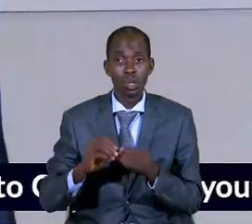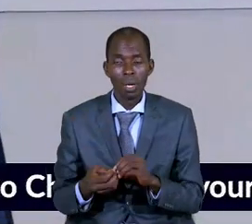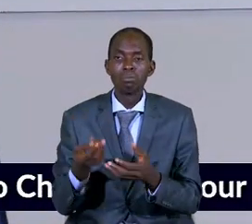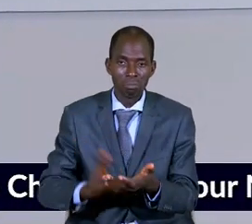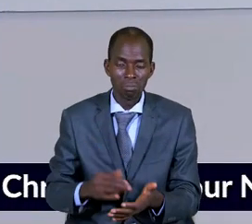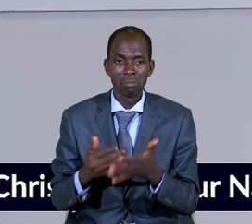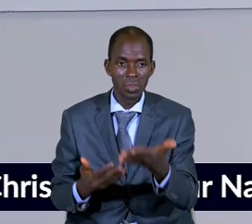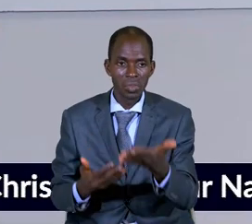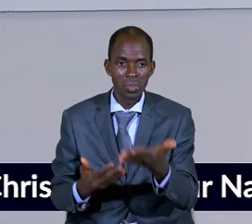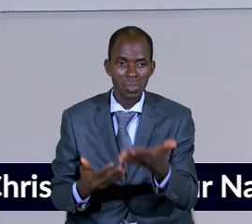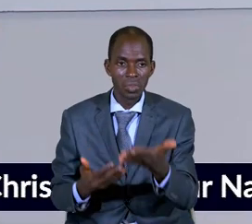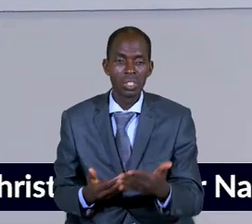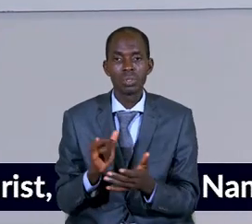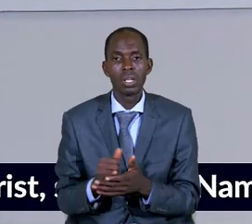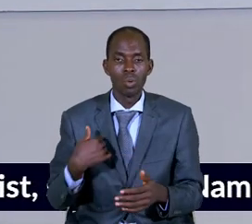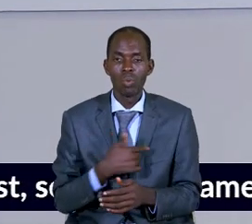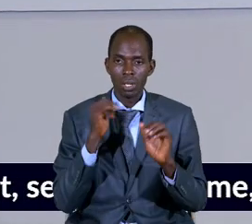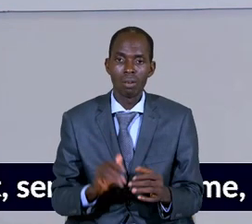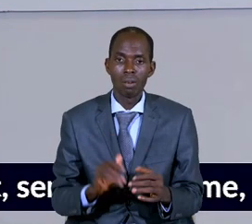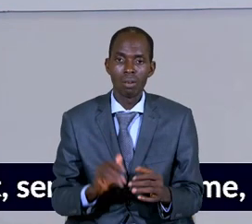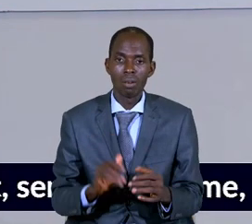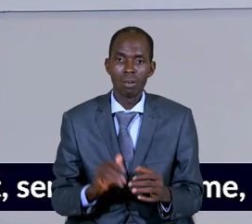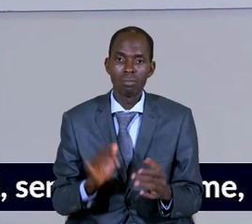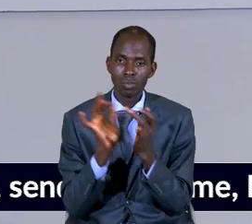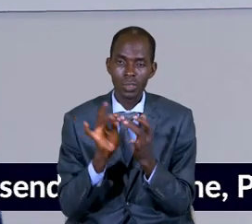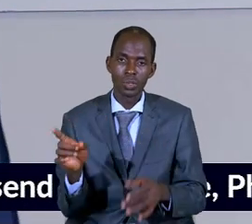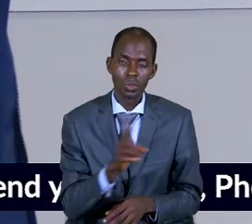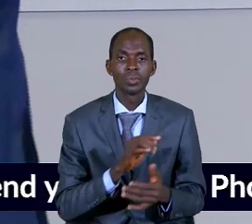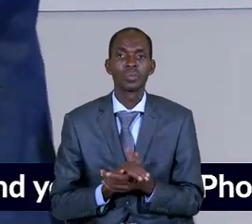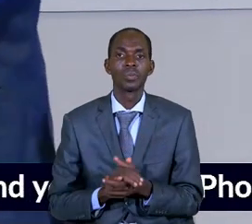There is a phone number you can call online.